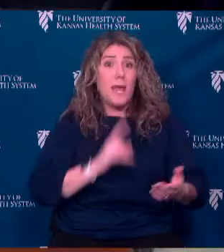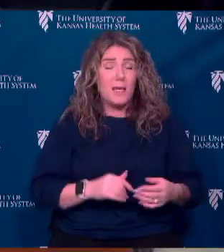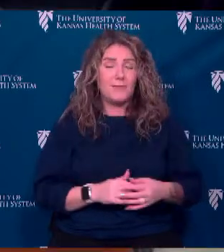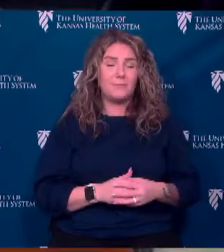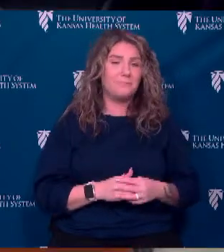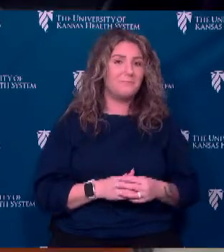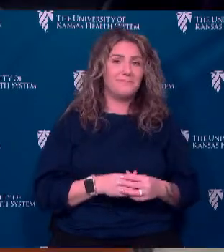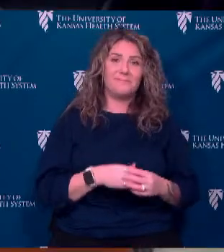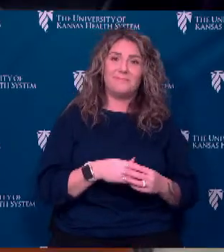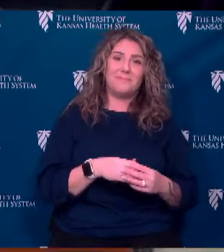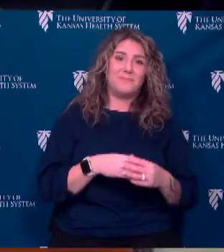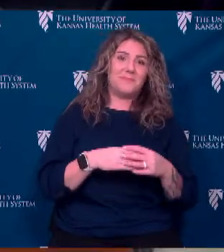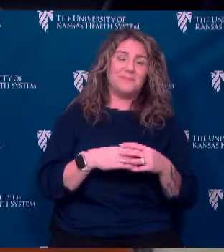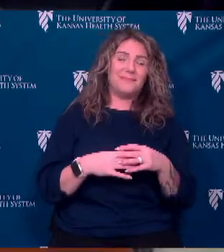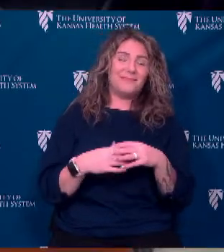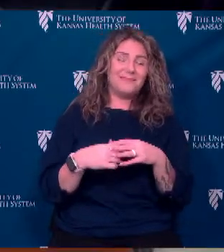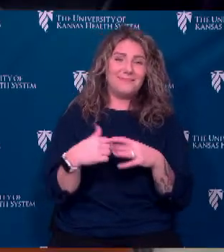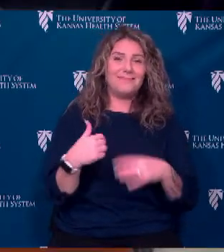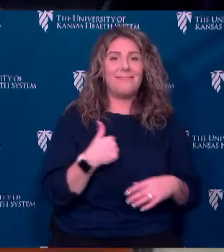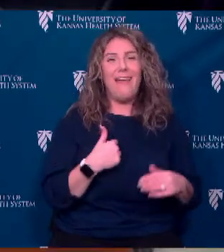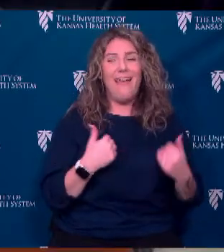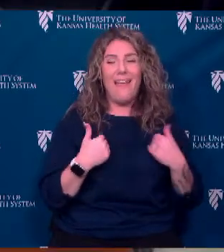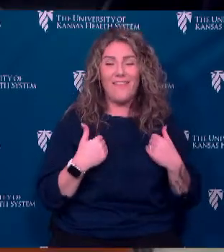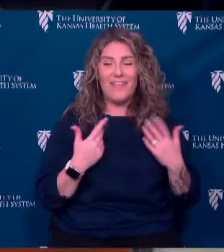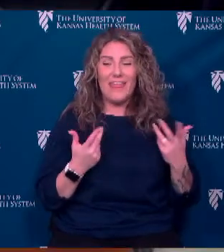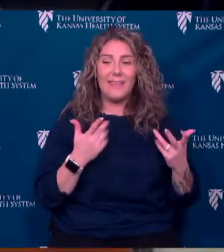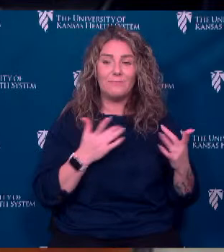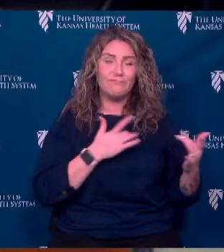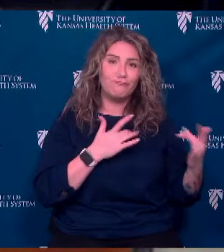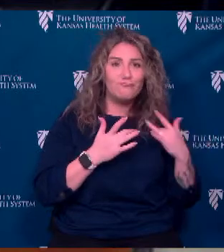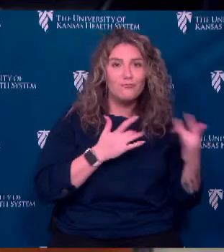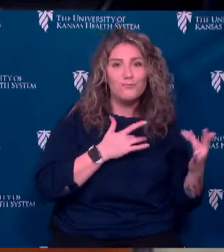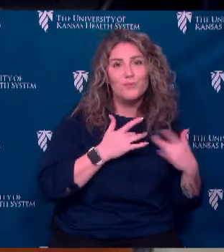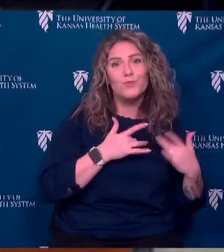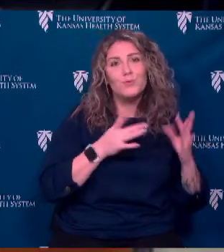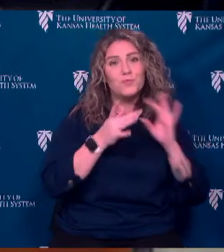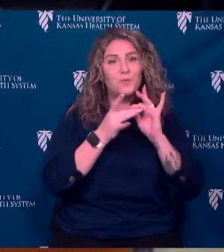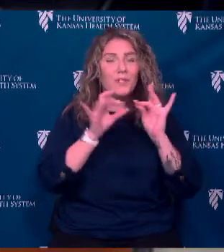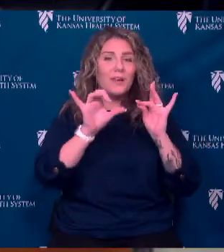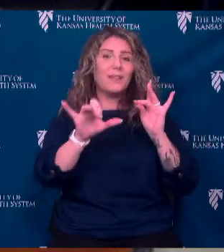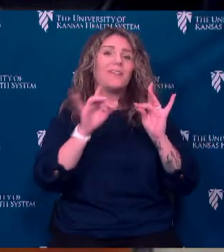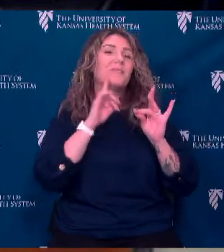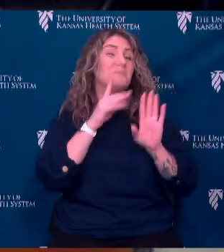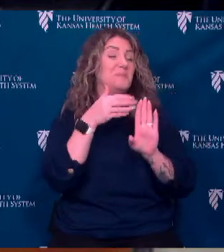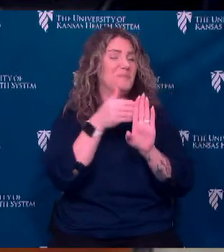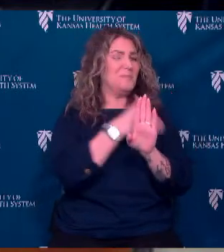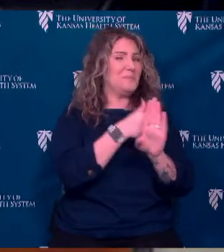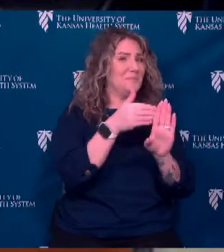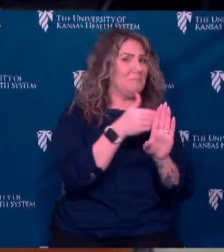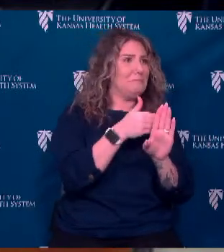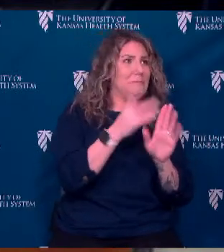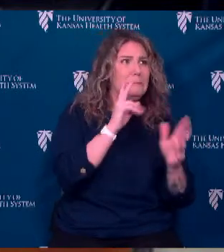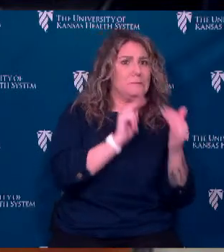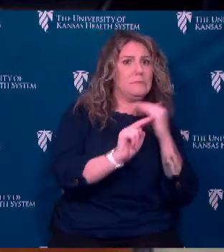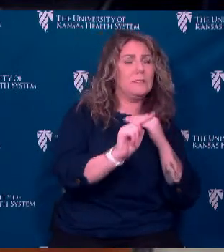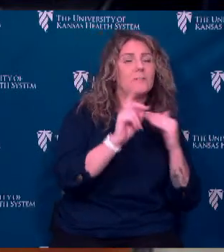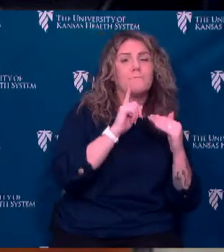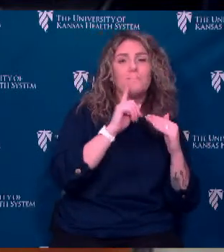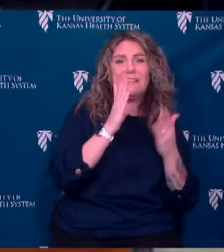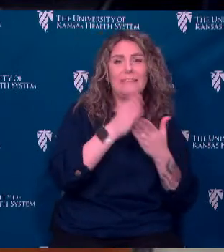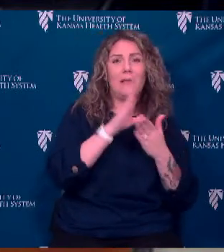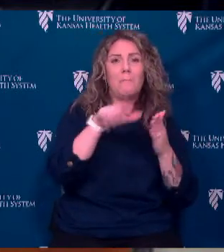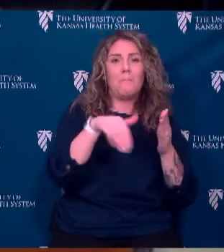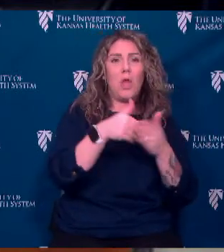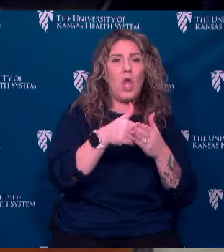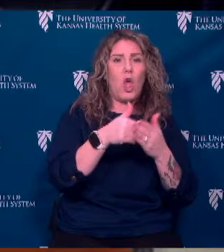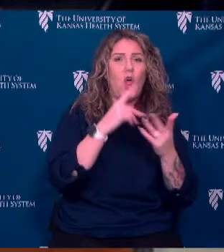Yeah, I mean, I have a little bit of concern about that. I mean, it seems a little premature to me to be lifting all these restrictions. And